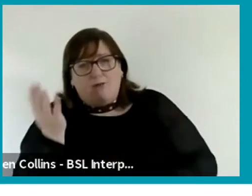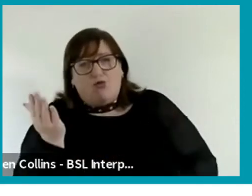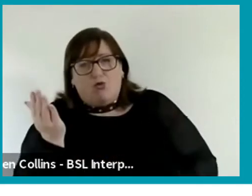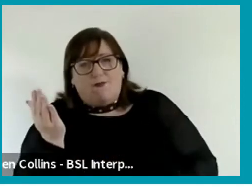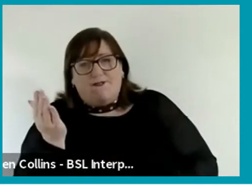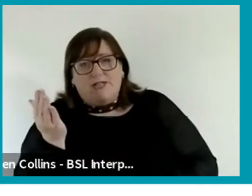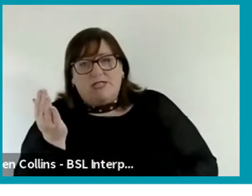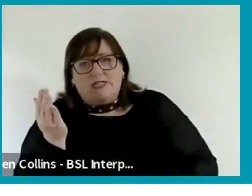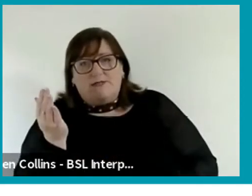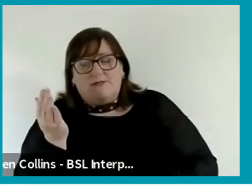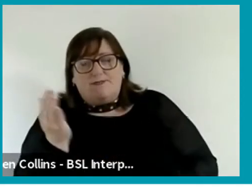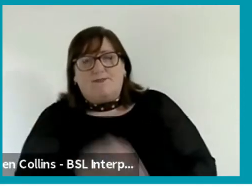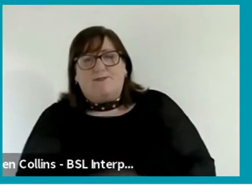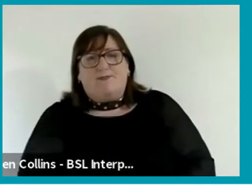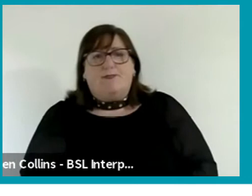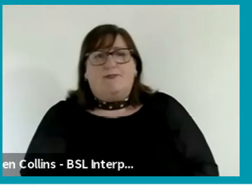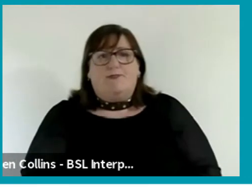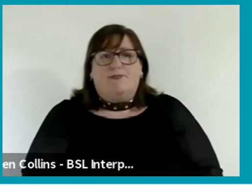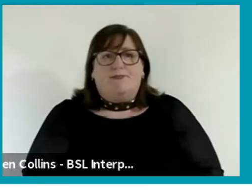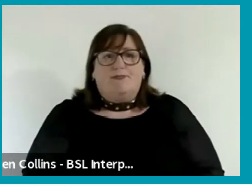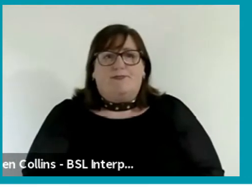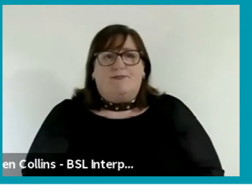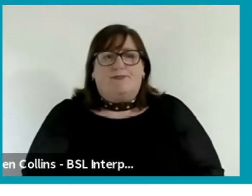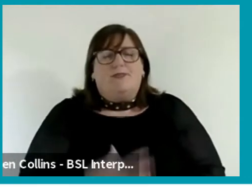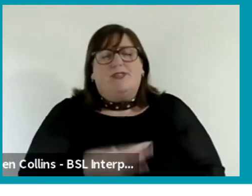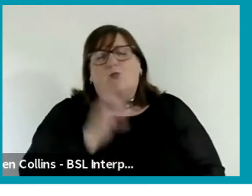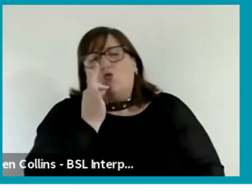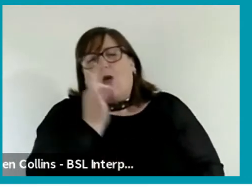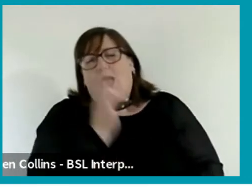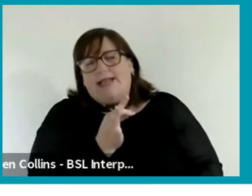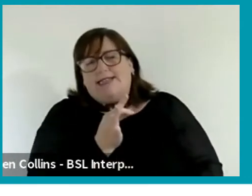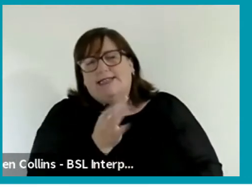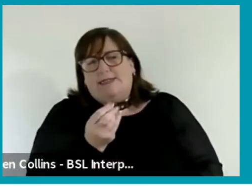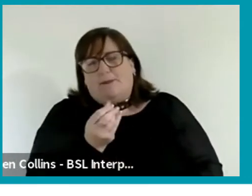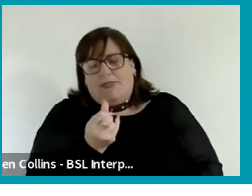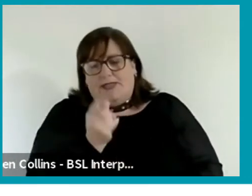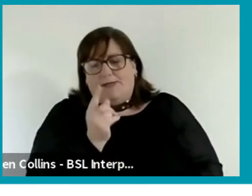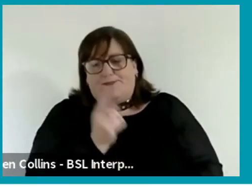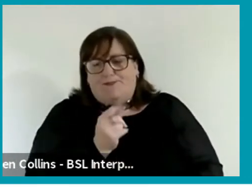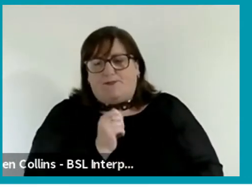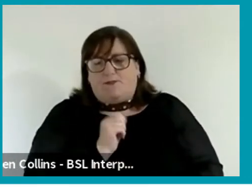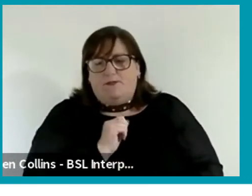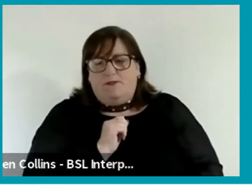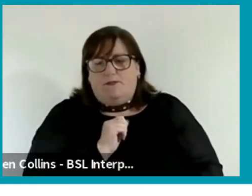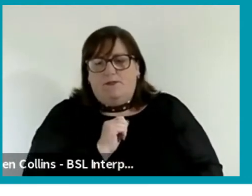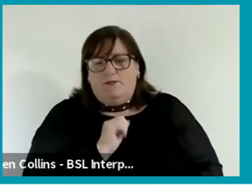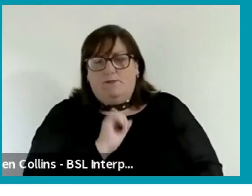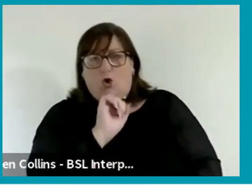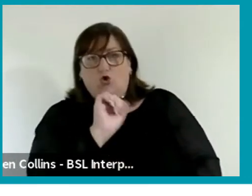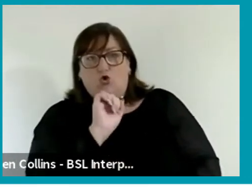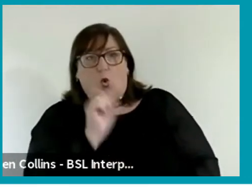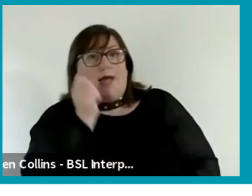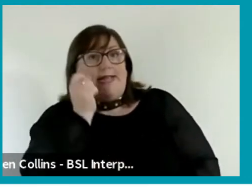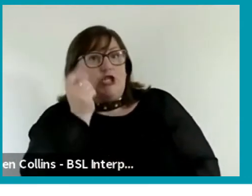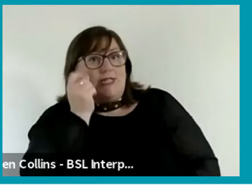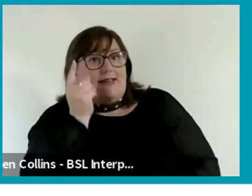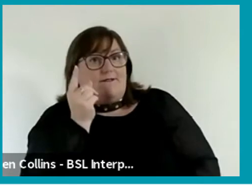of the initiatives or the programs that you've been working on in this particular space, what are you most proudest